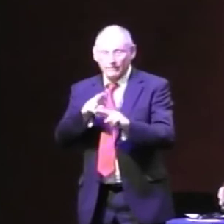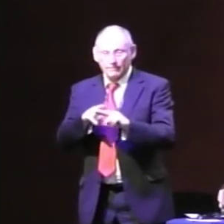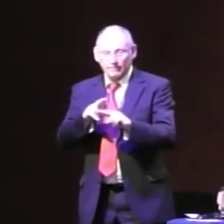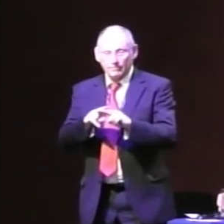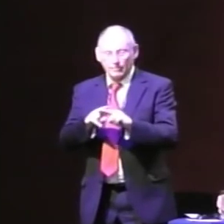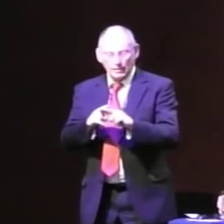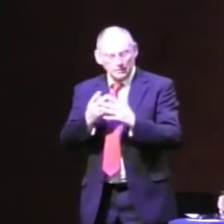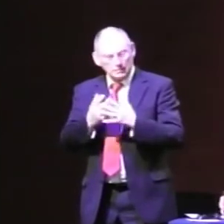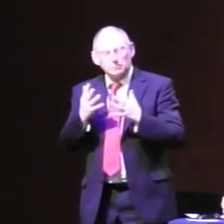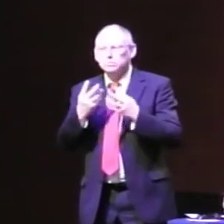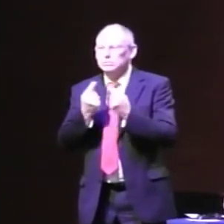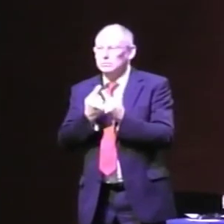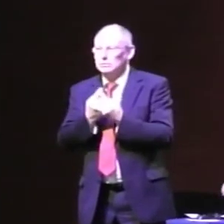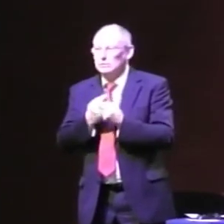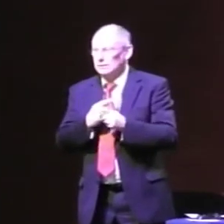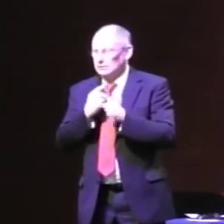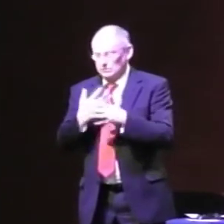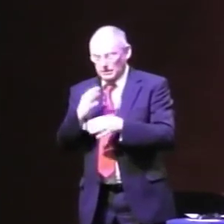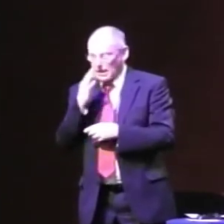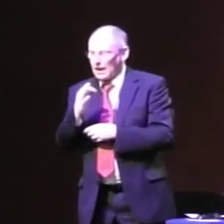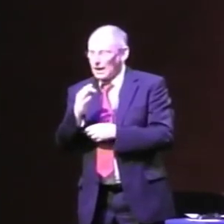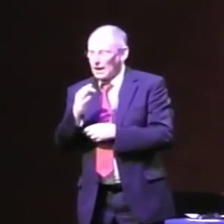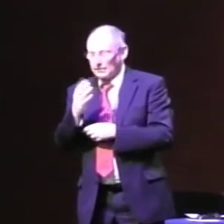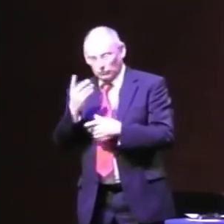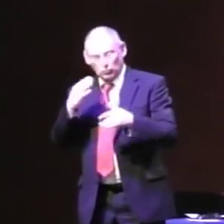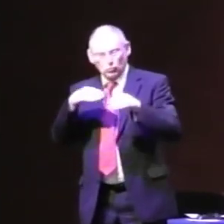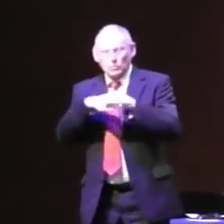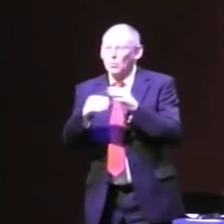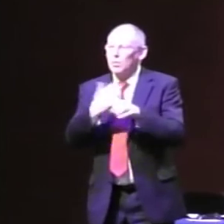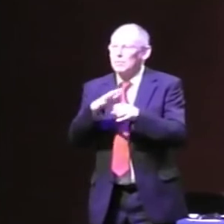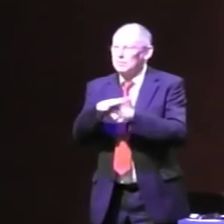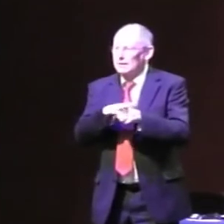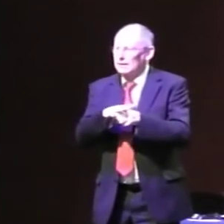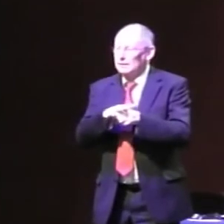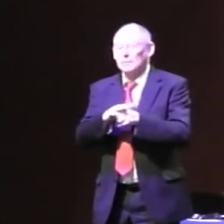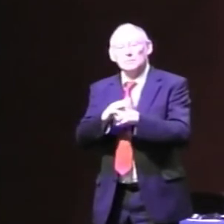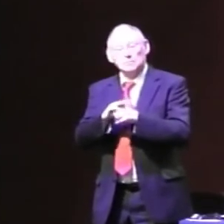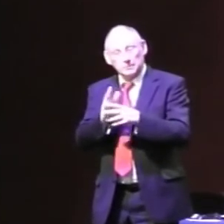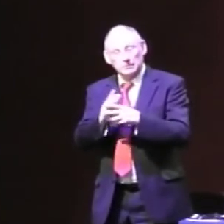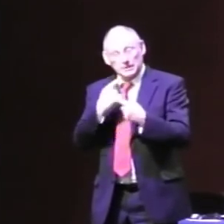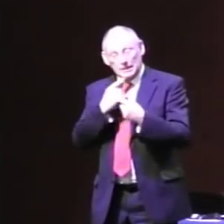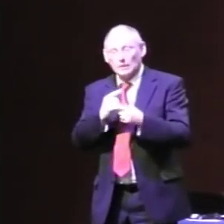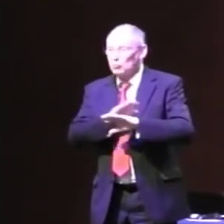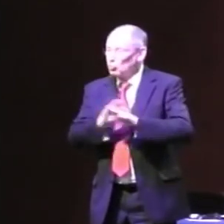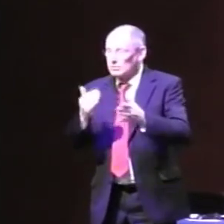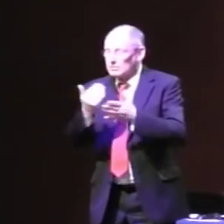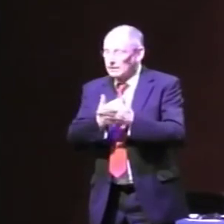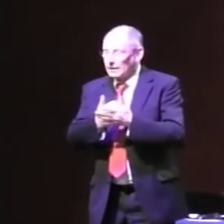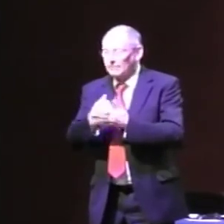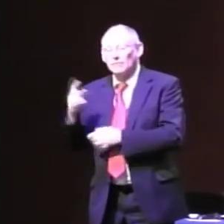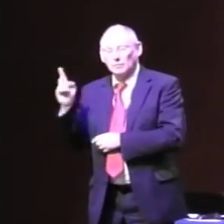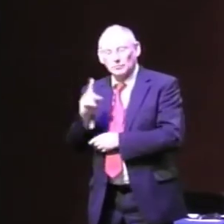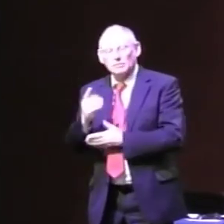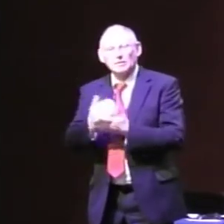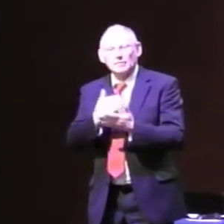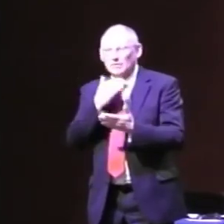huge issues with teachers being asked to go into workplaces which have been declared unsafe, yet safe enough to